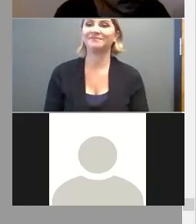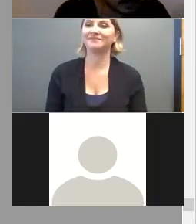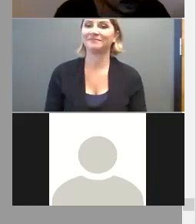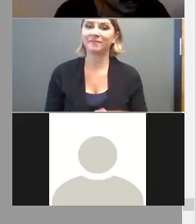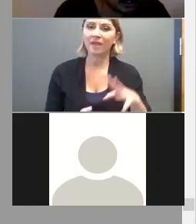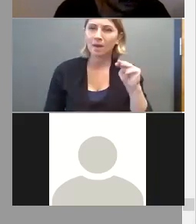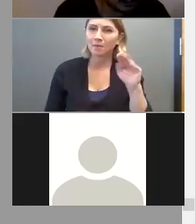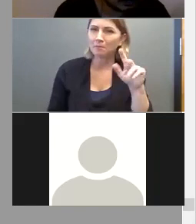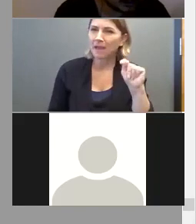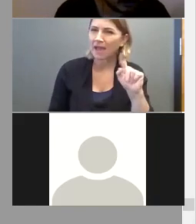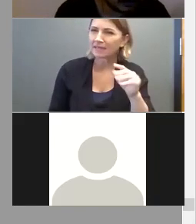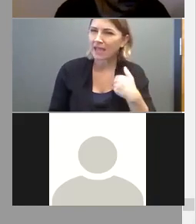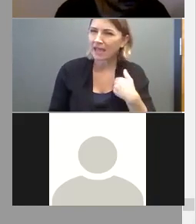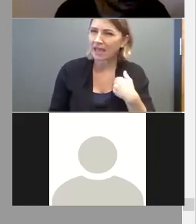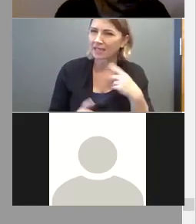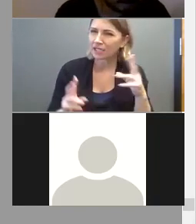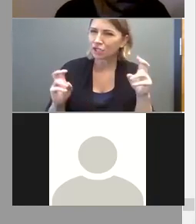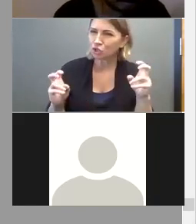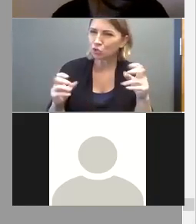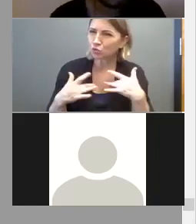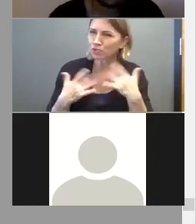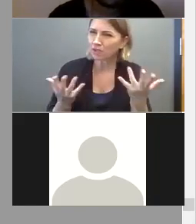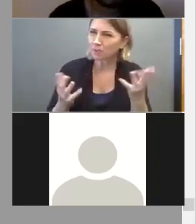Matt had some issues. What about you, Matt?